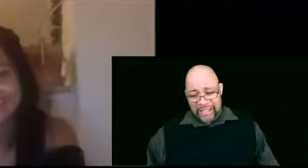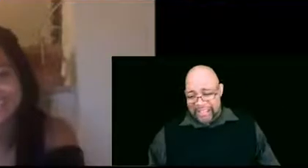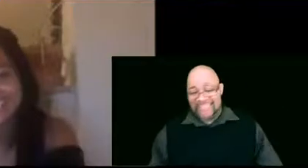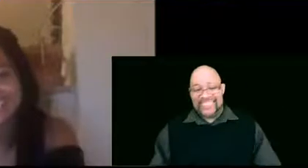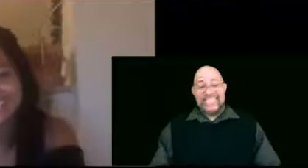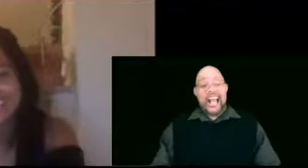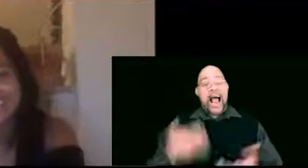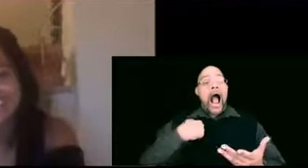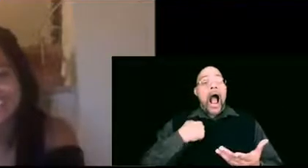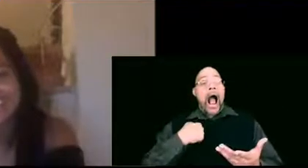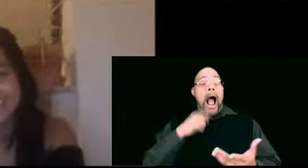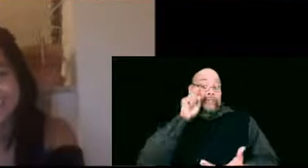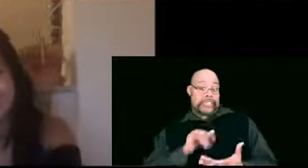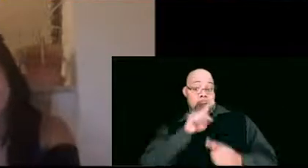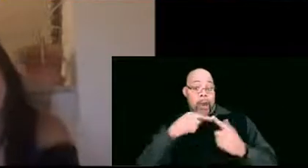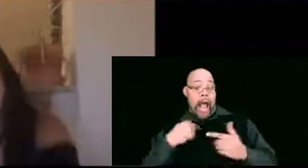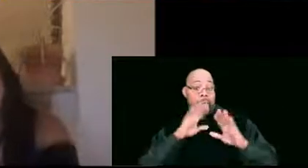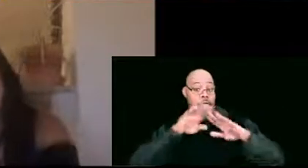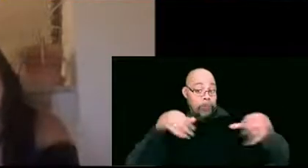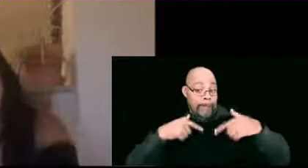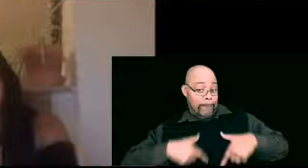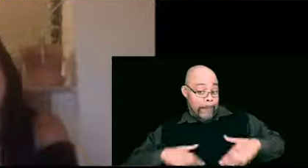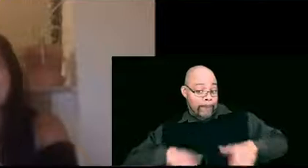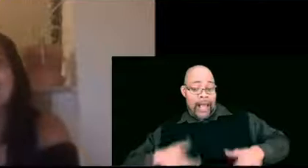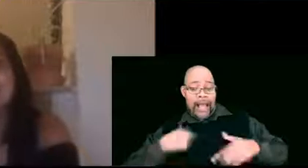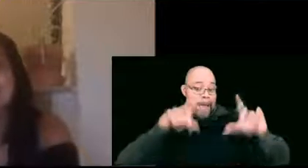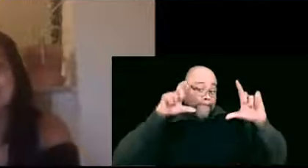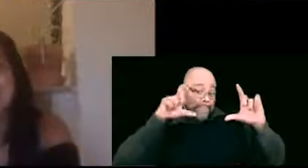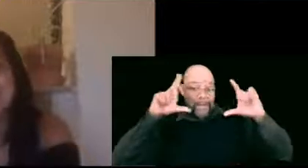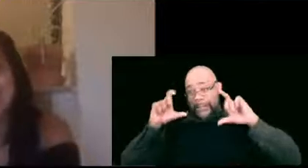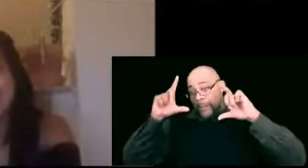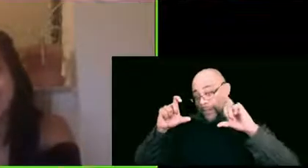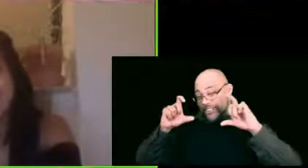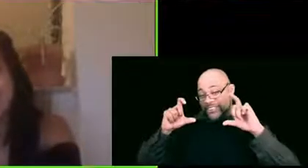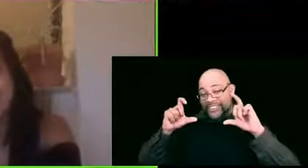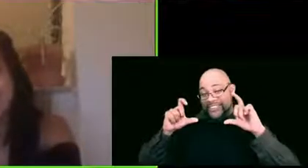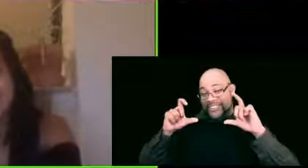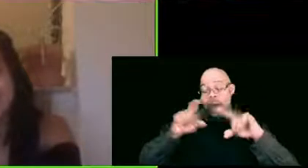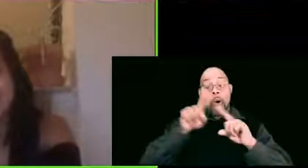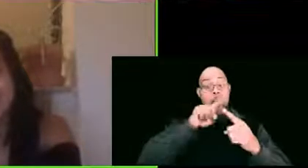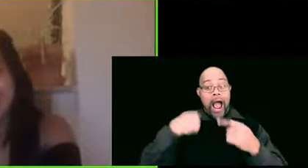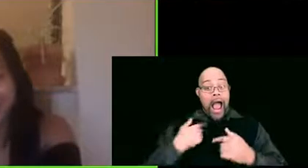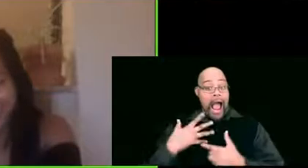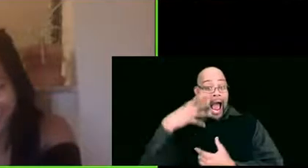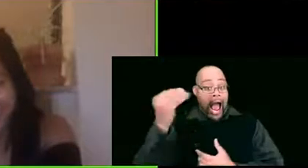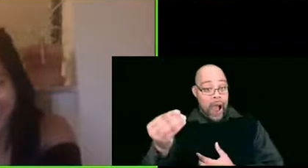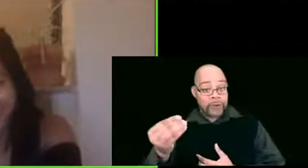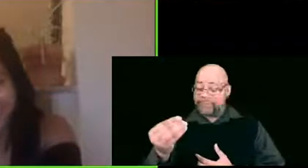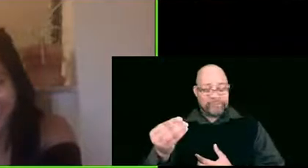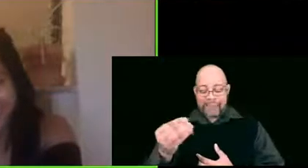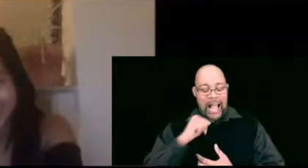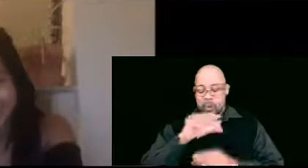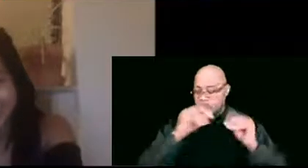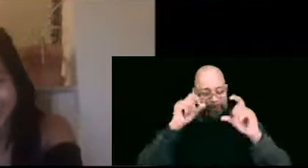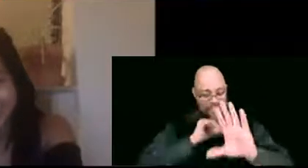there. Look, I'm sexy when I put on the swimsuit and take the picture beforehand, but when I come